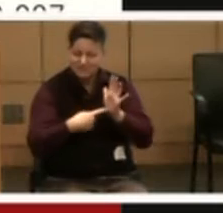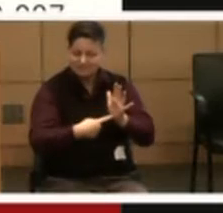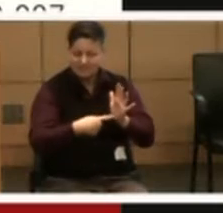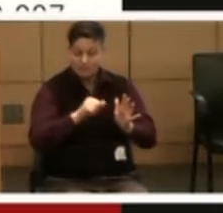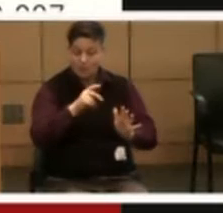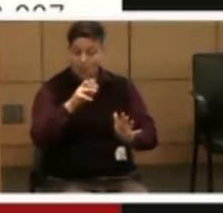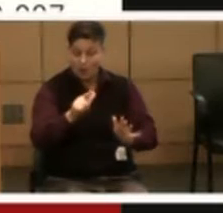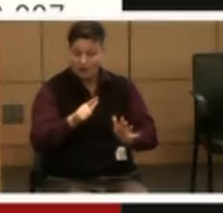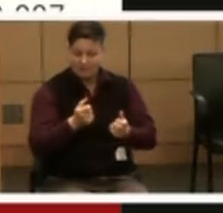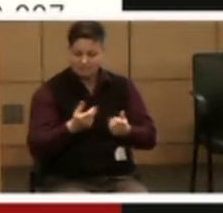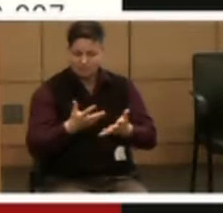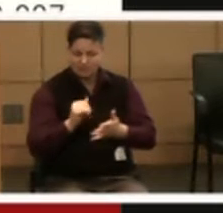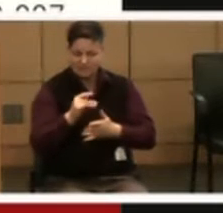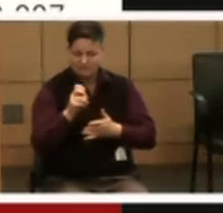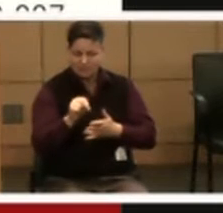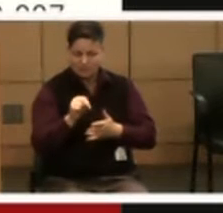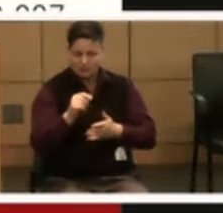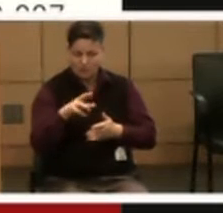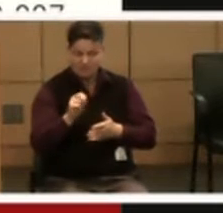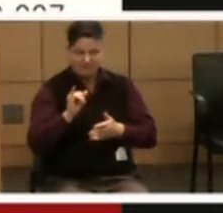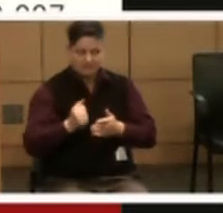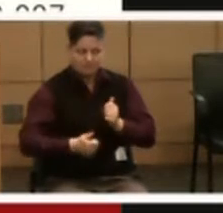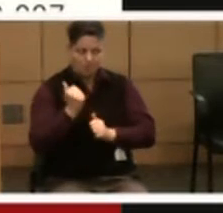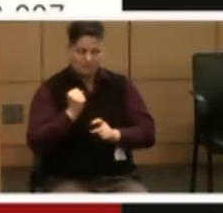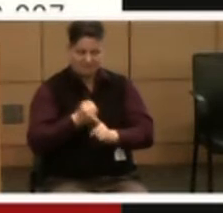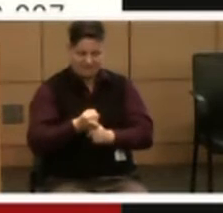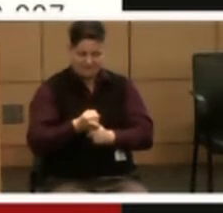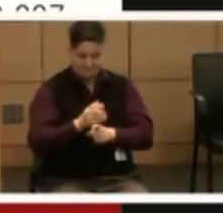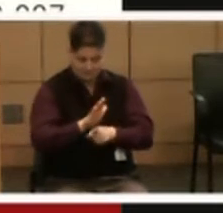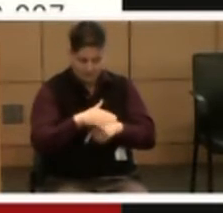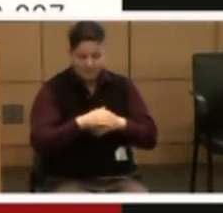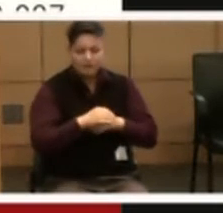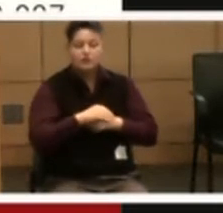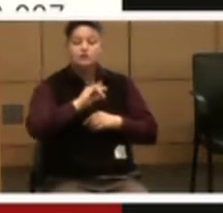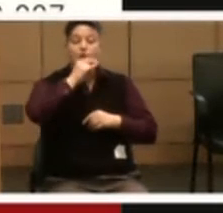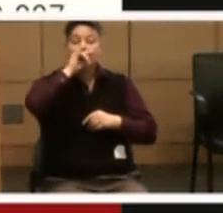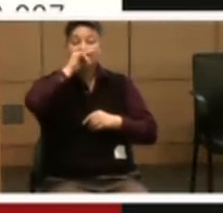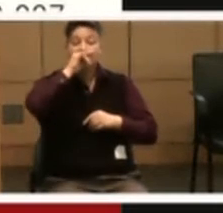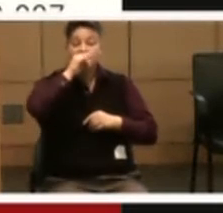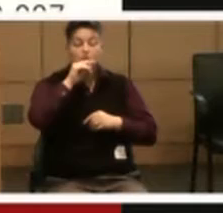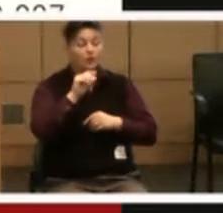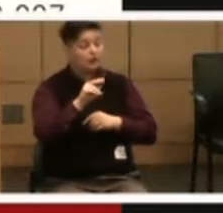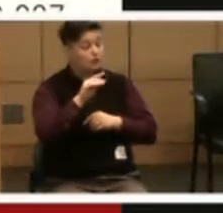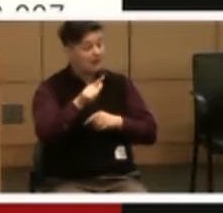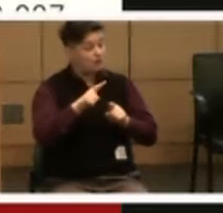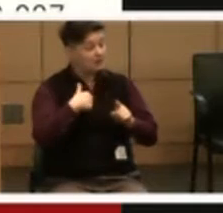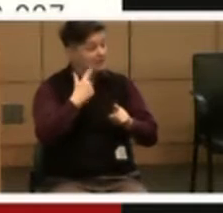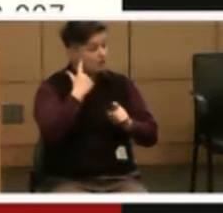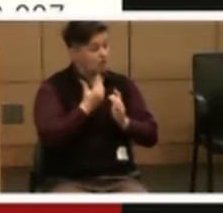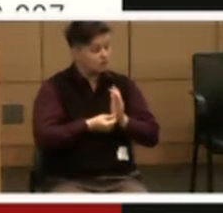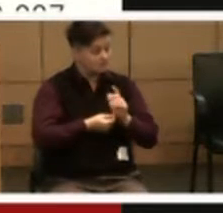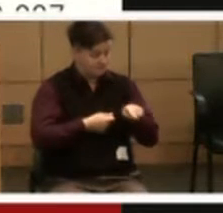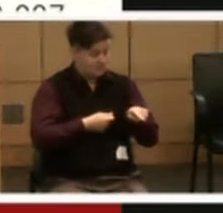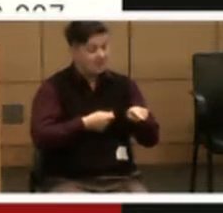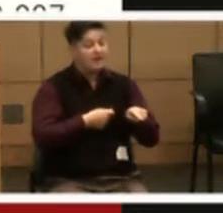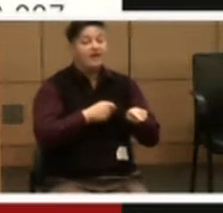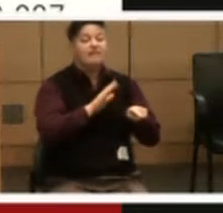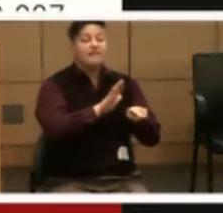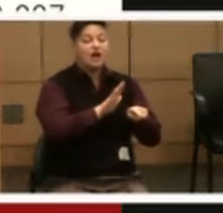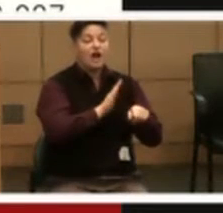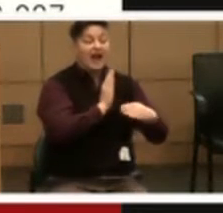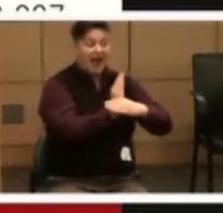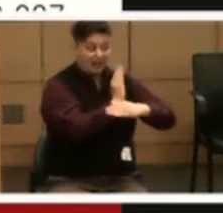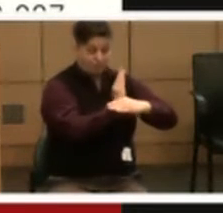because this is one of the most affected. So these kids with unilateral hearing loss, their average